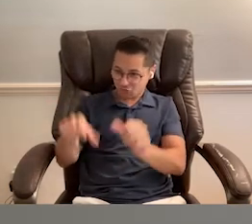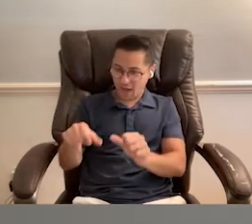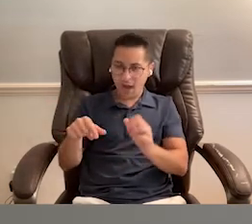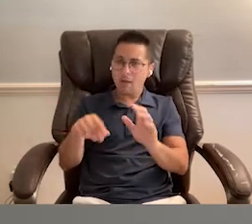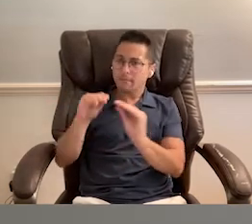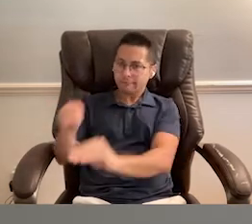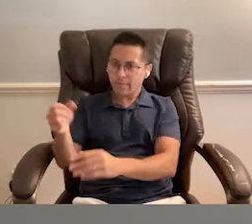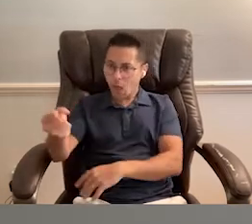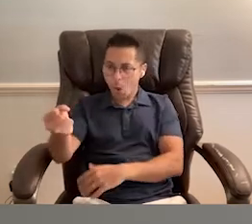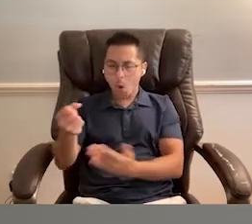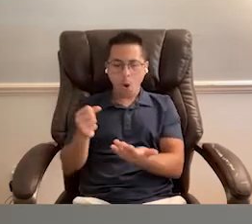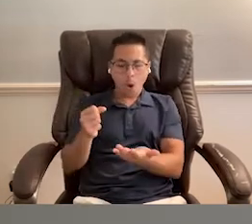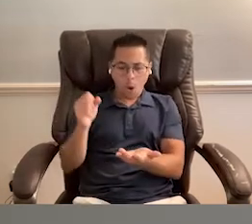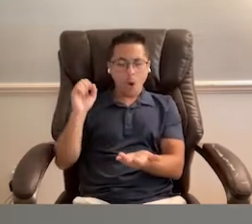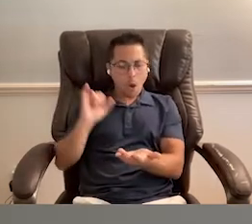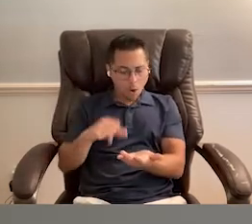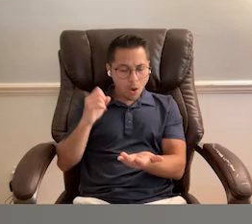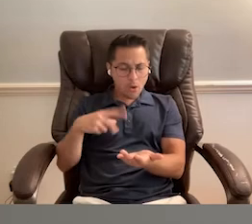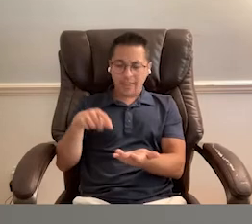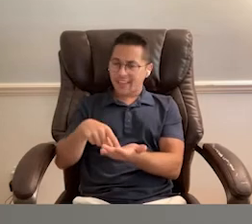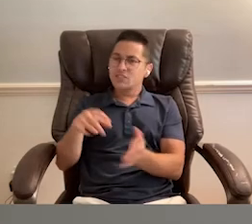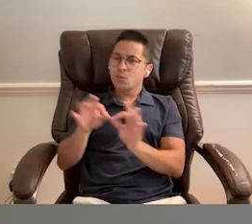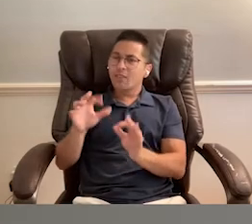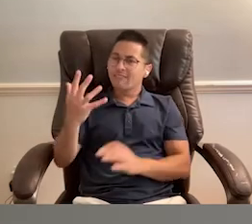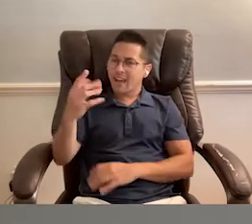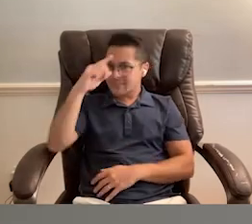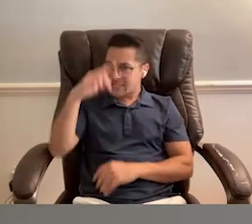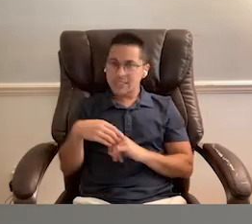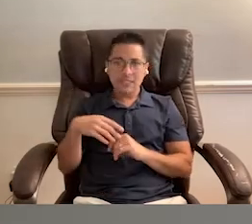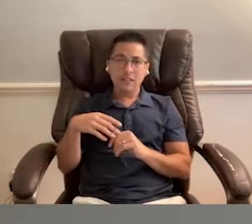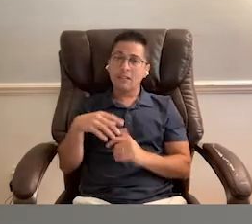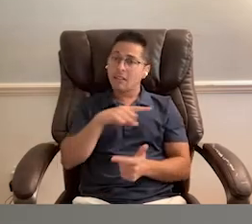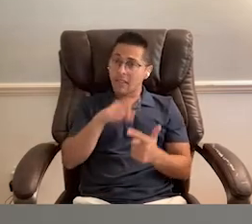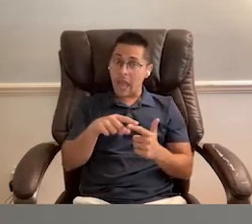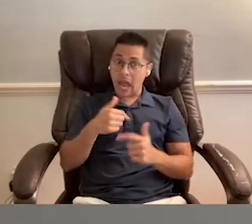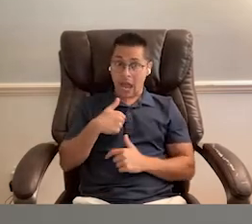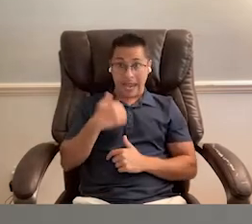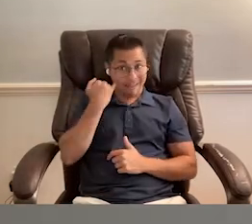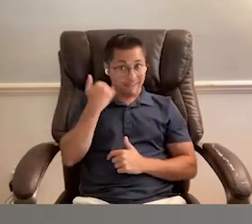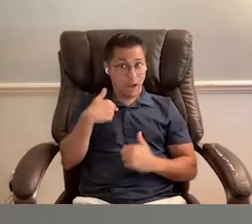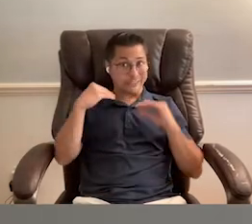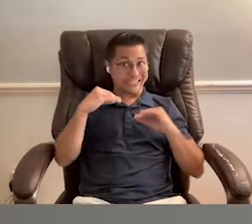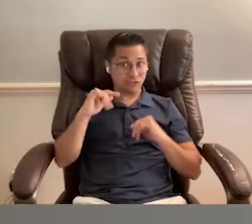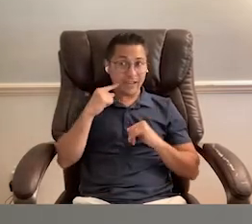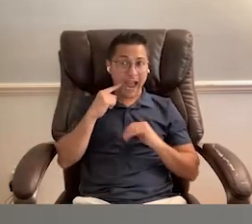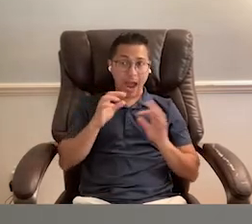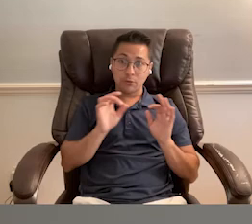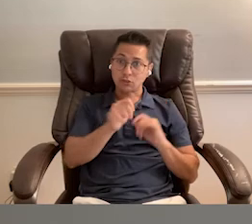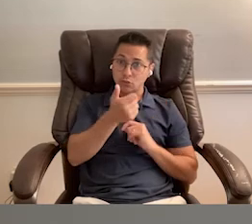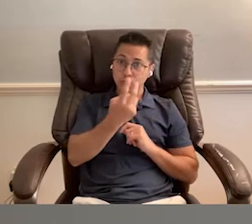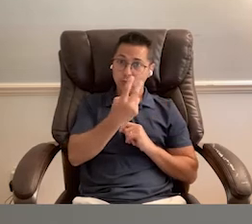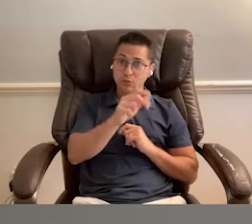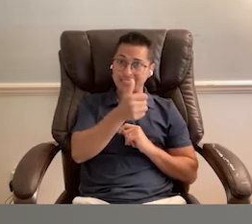hold it in their hand. They're like, okay, a nickel is worth 5 cents. Then you put, if I was teaching it, I'd put 2 10-cent